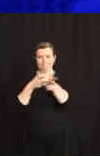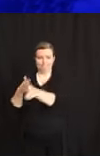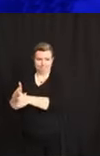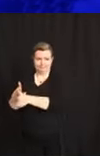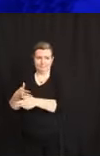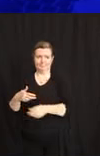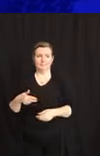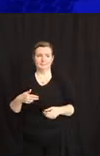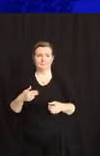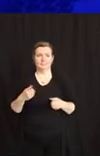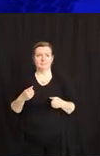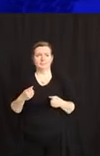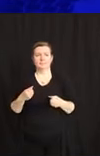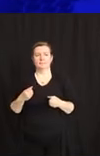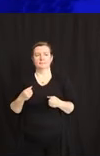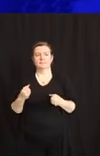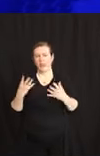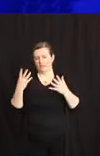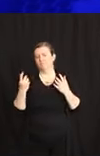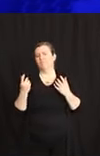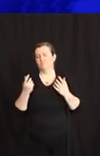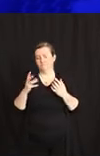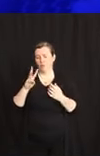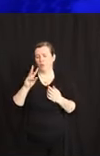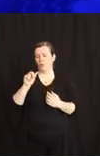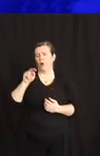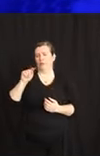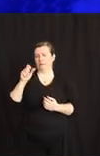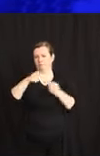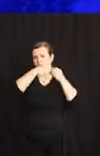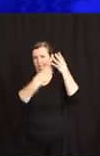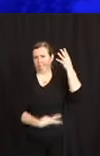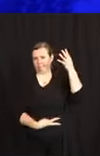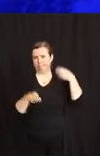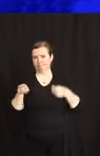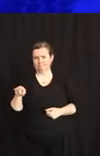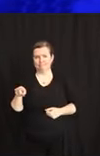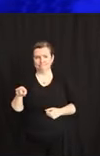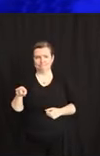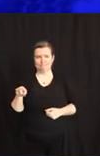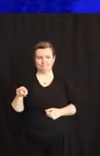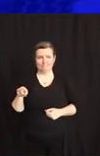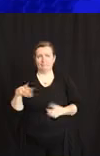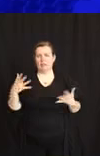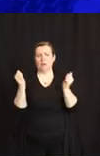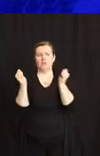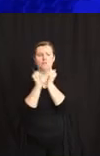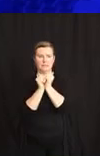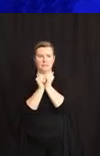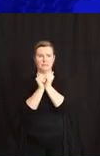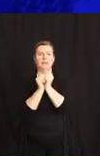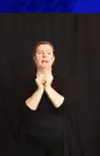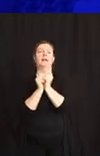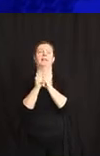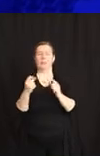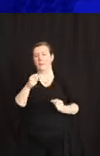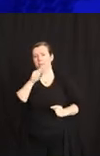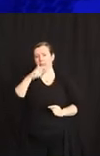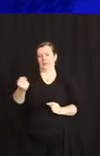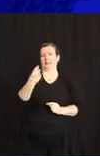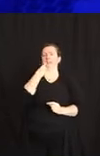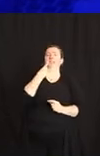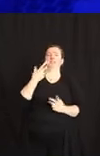resisted arrest, ultimately spit in the trooper's face upon being placed under arrest, and was charged with aggravated assault, resisting, and